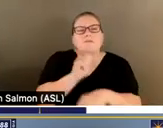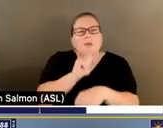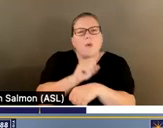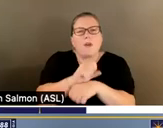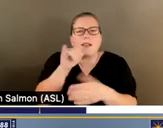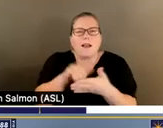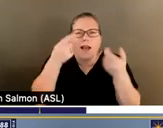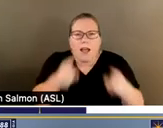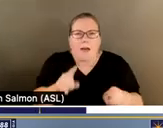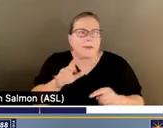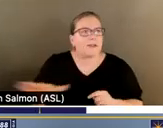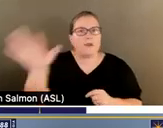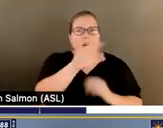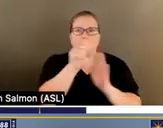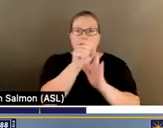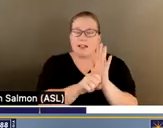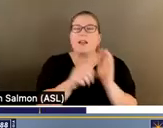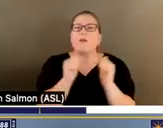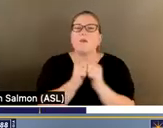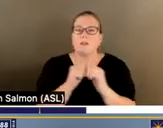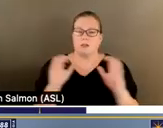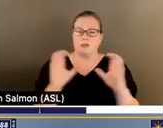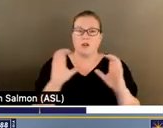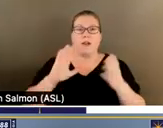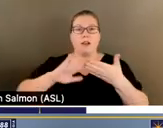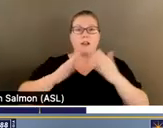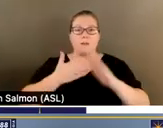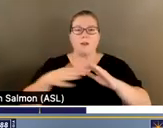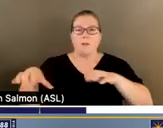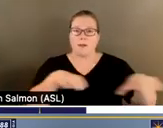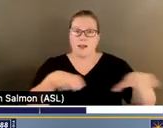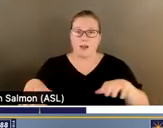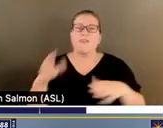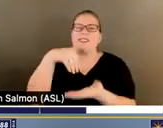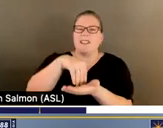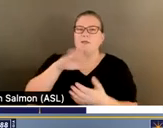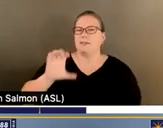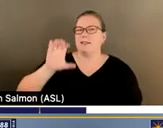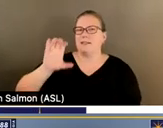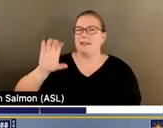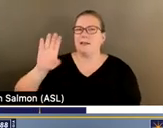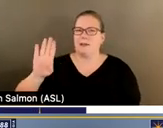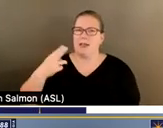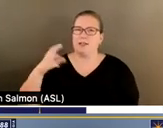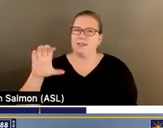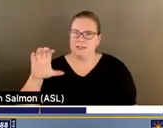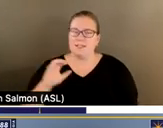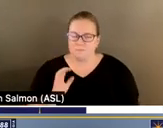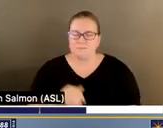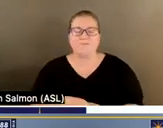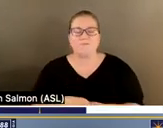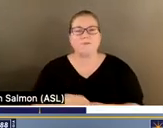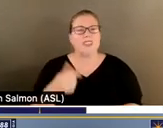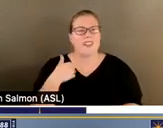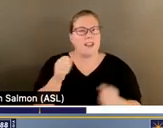state on certified community behavioral health centers, also known as CCBHCs. I've had an opportunity to